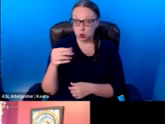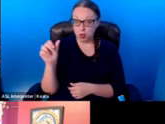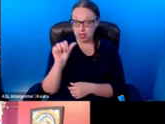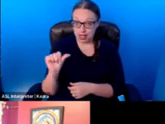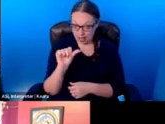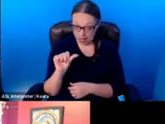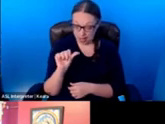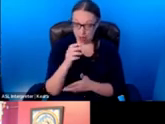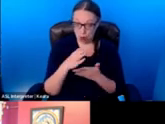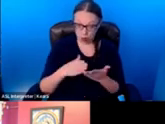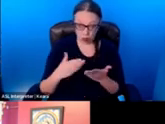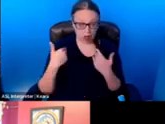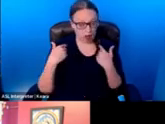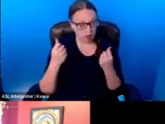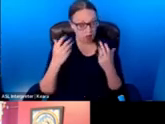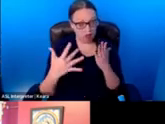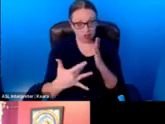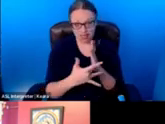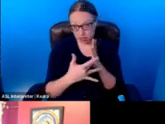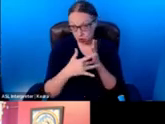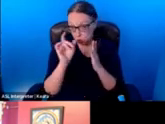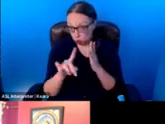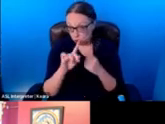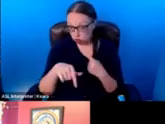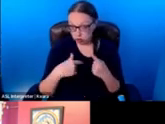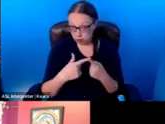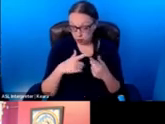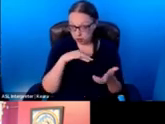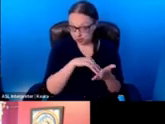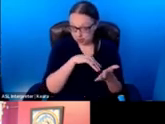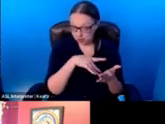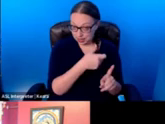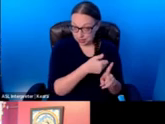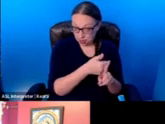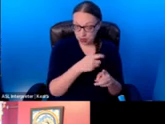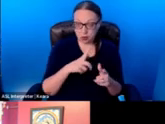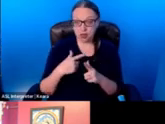technical questions about the study, and then some questions for